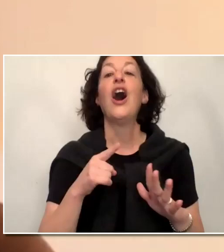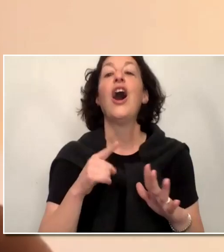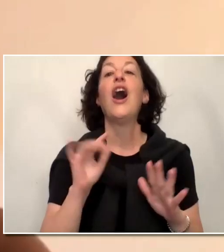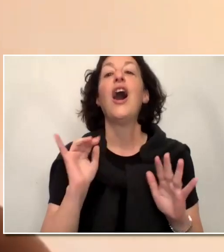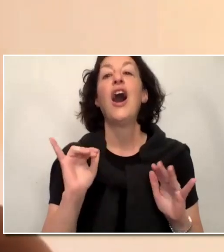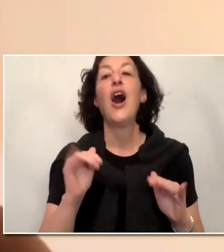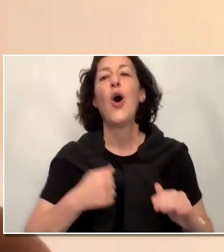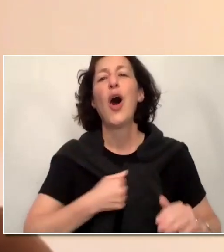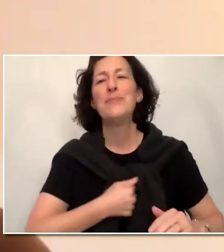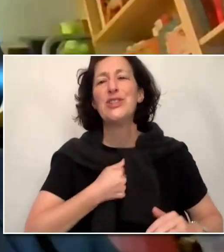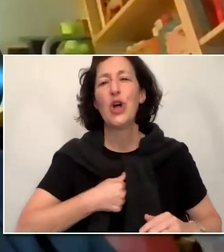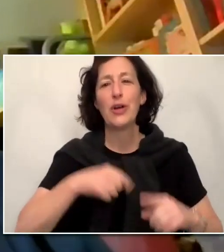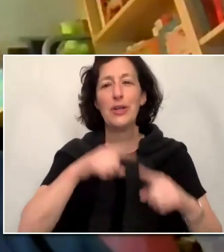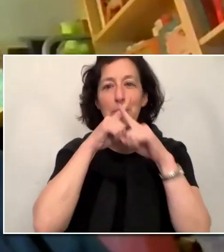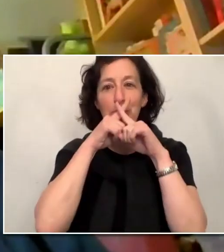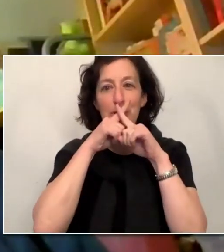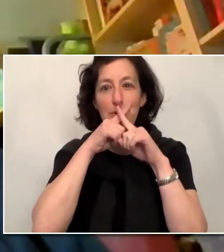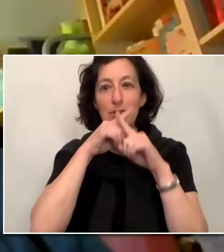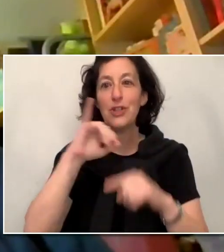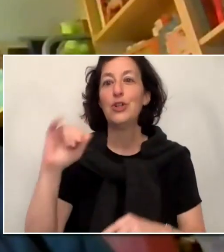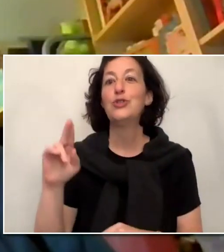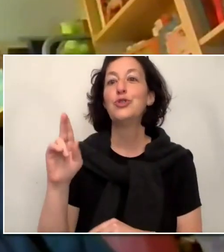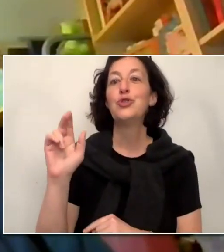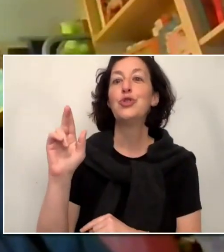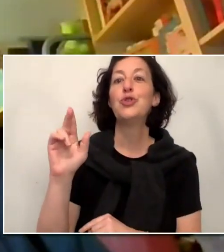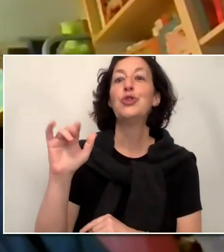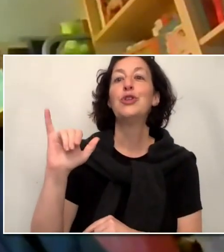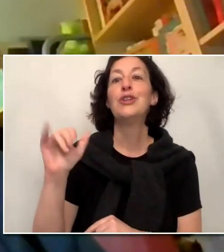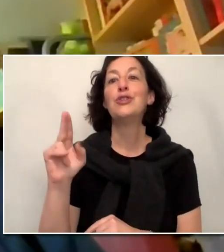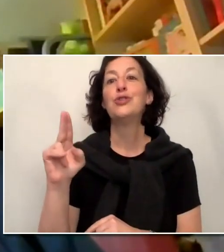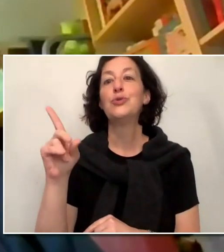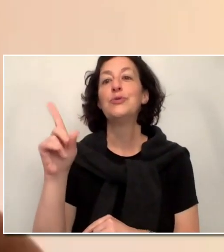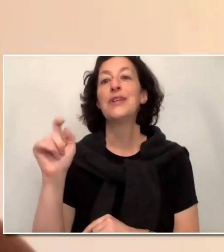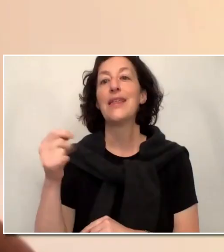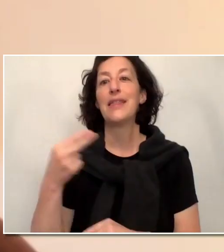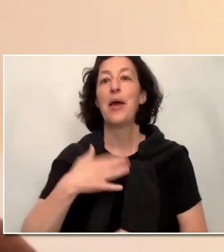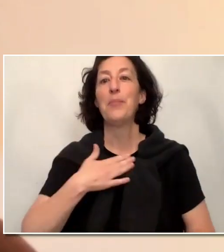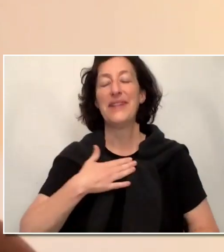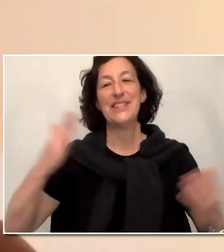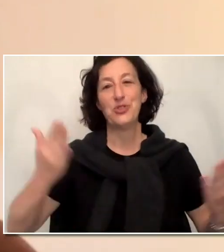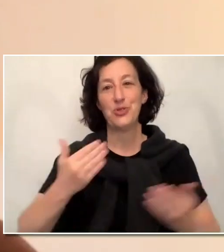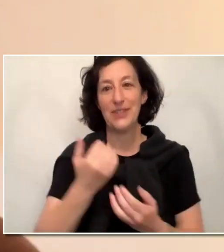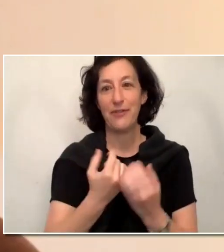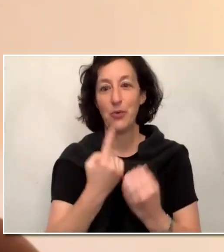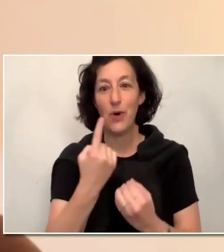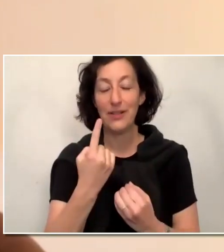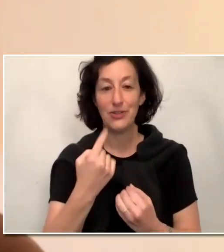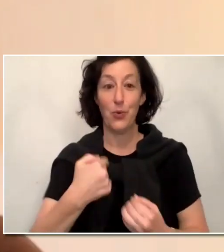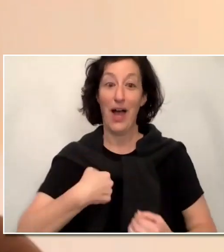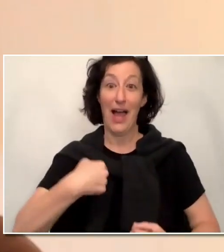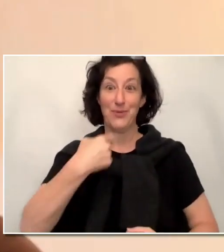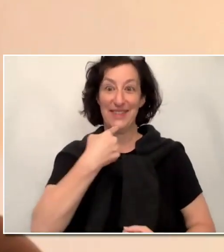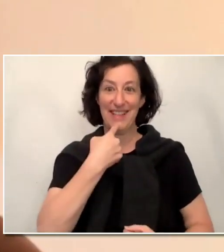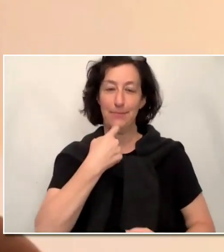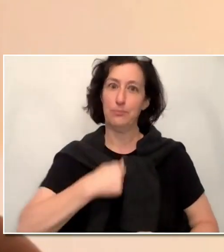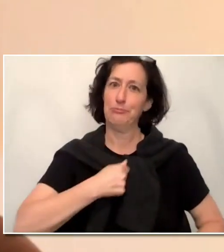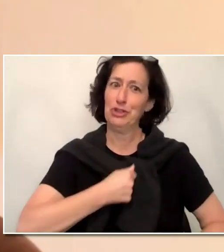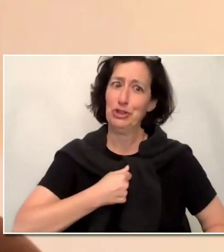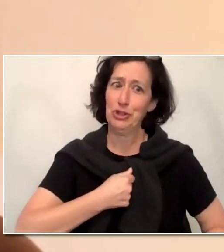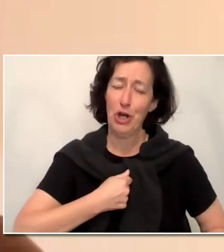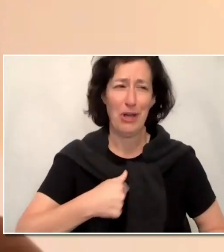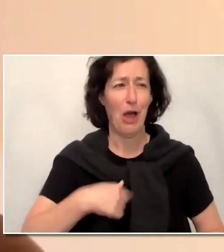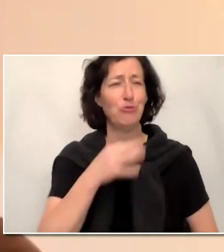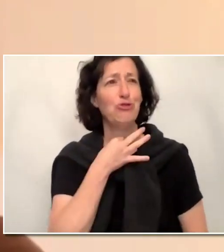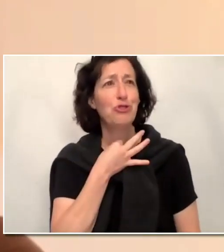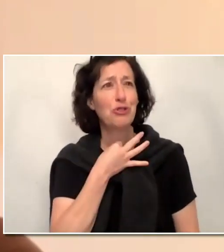Oh, okay. Judith, why don't you do the introductions? Yeah, so I was saying sorry about that. I was wondering